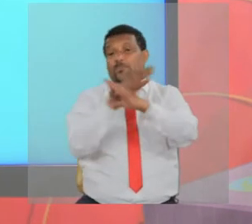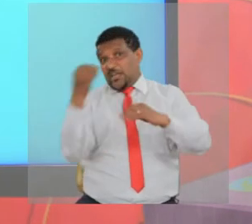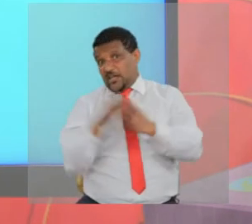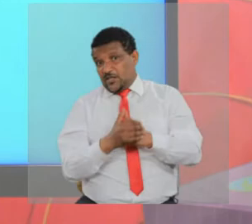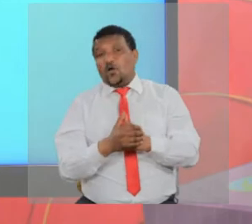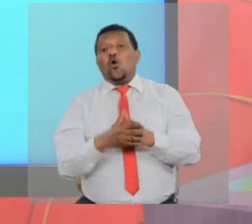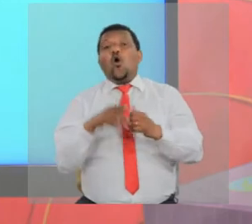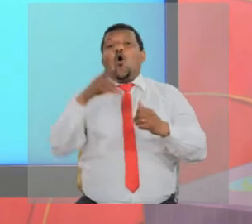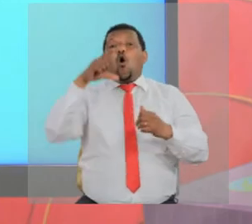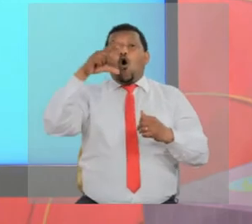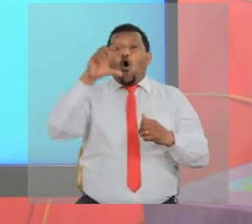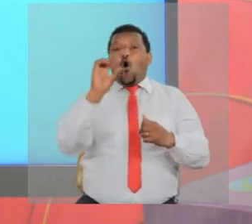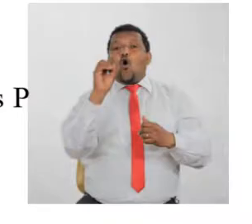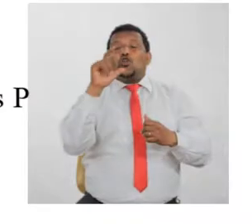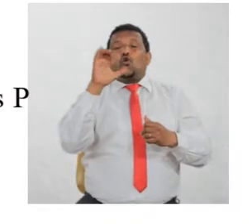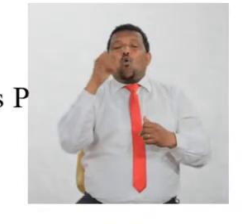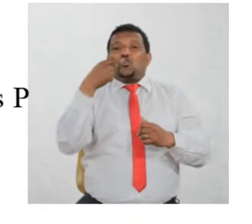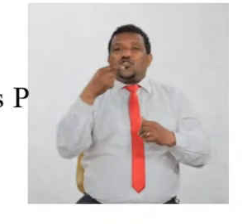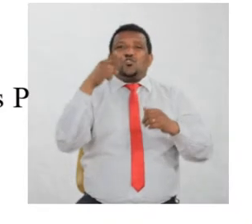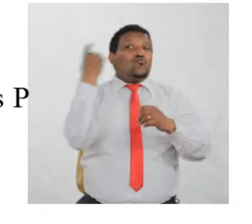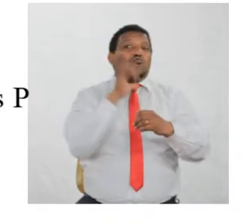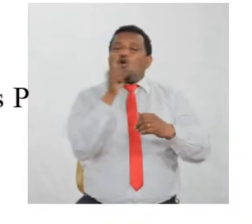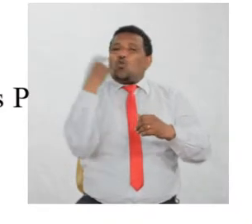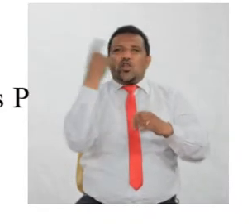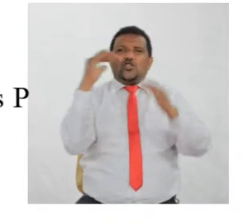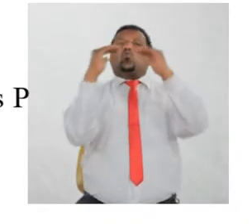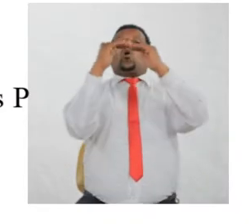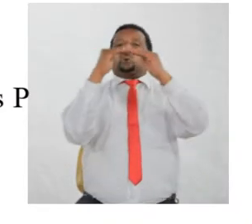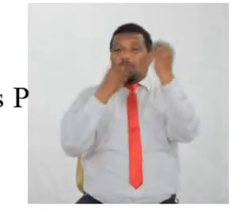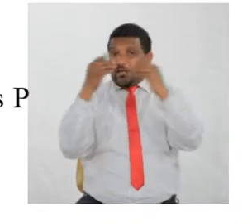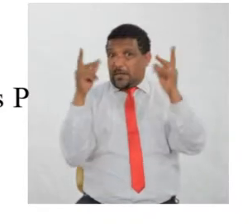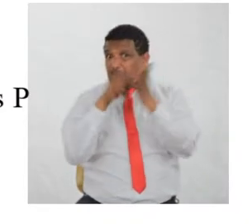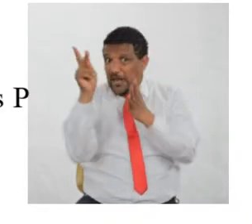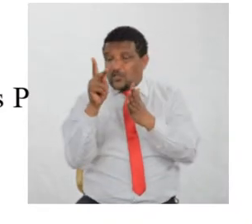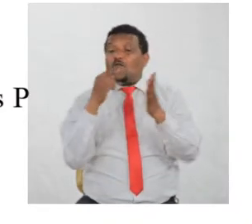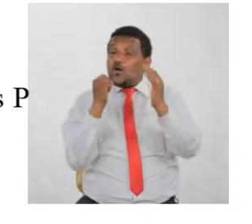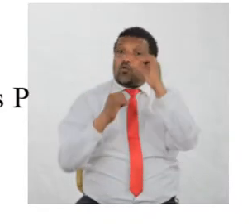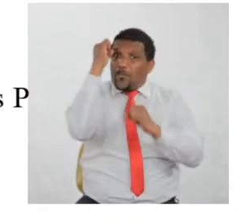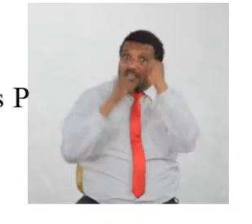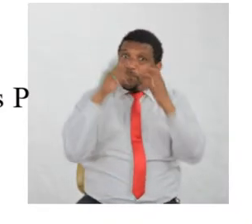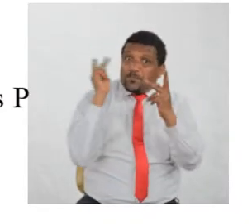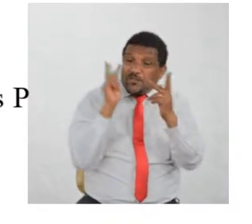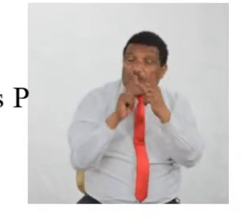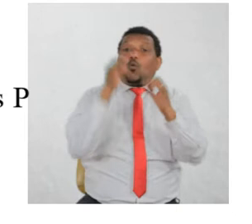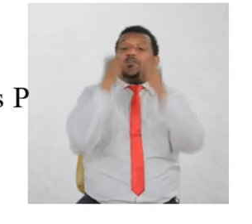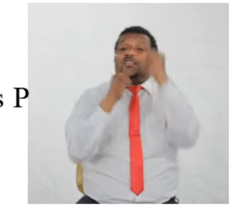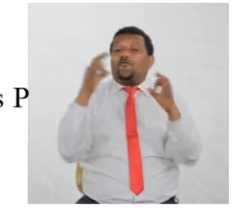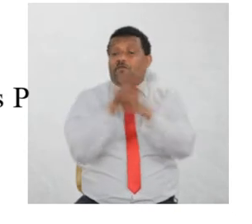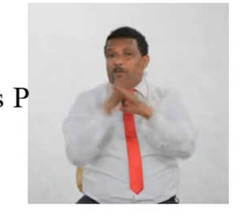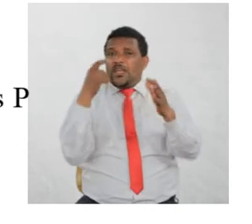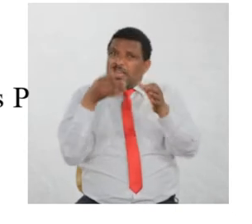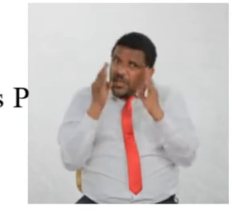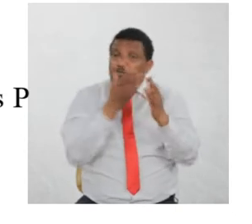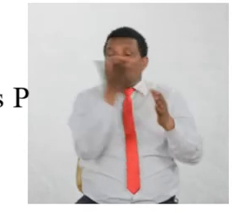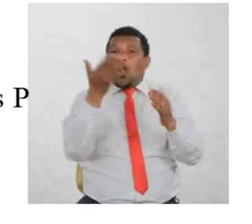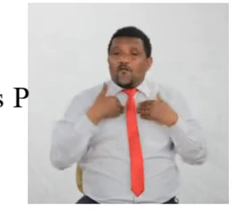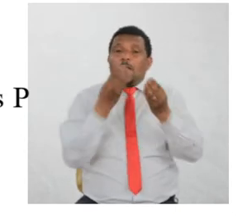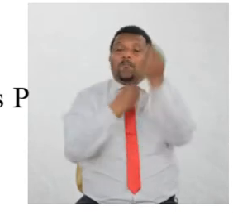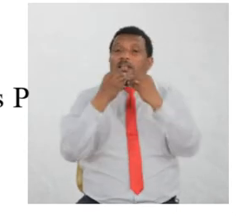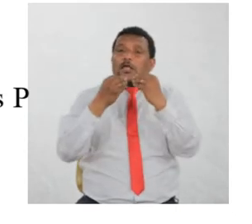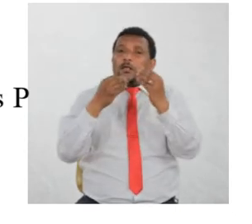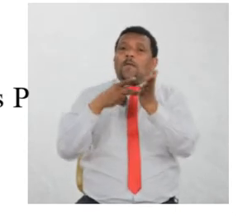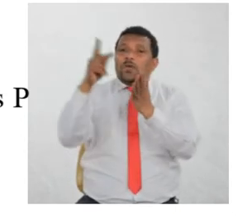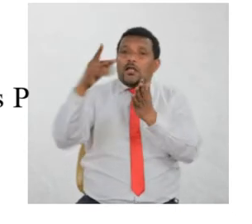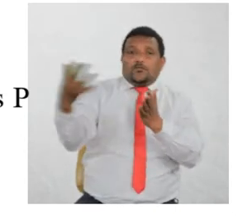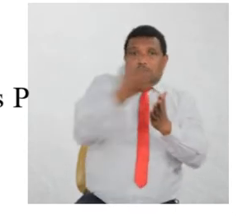and oligopolists is not always equal to the market price. But for a perfectly competitive firm, if you have the market price, you can take the